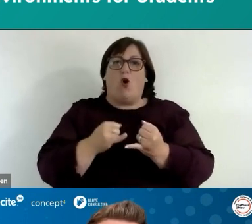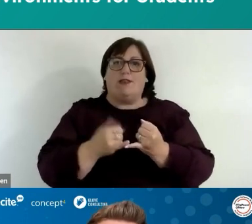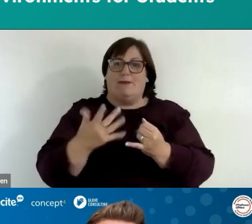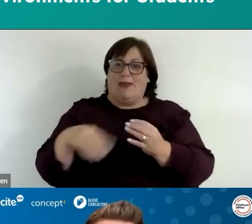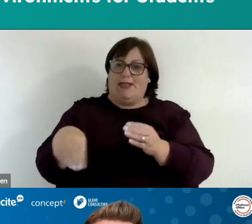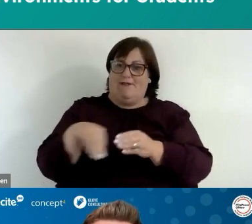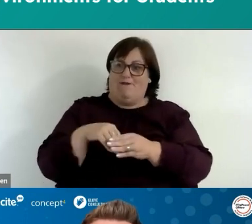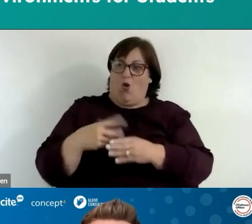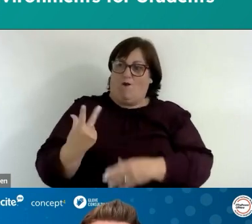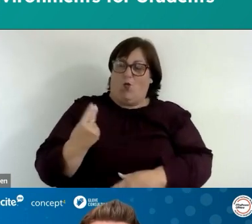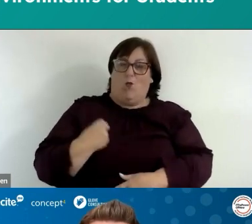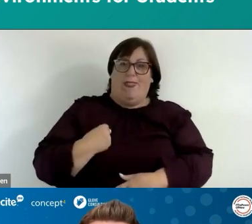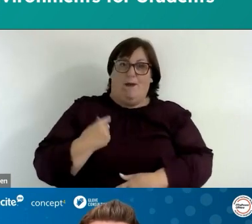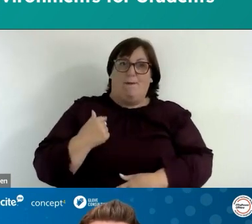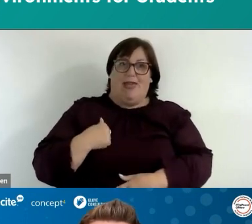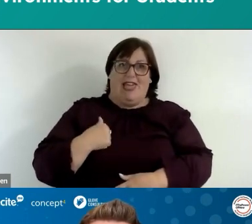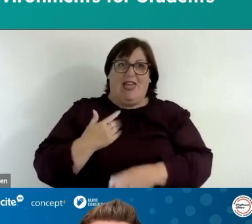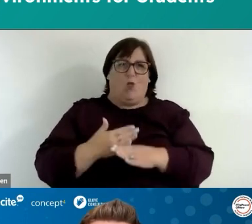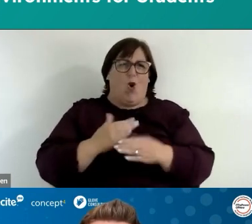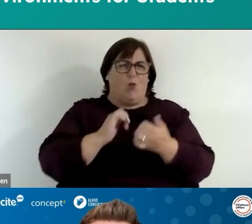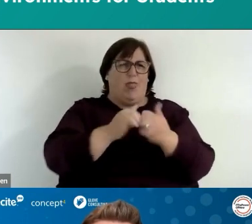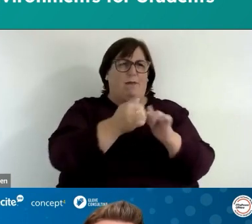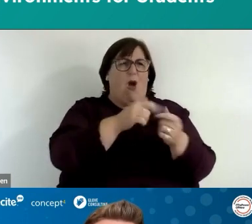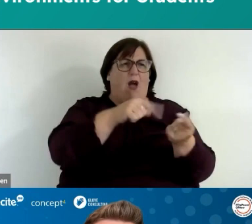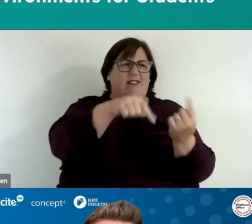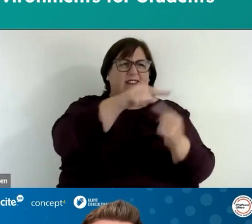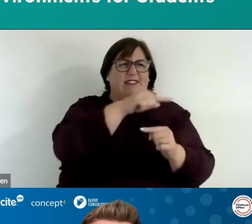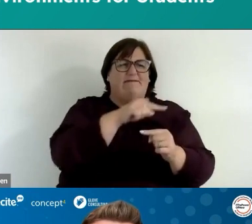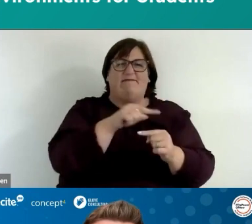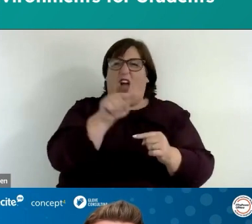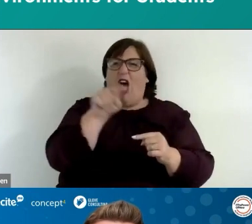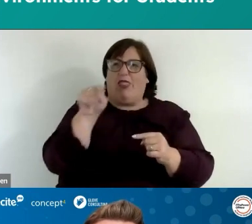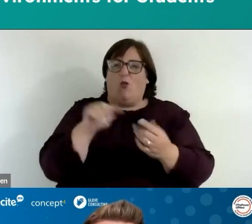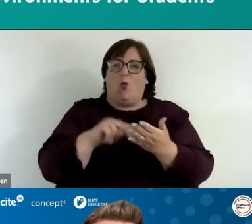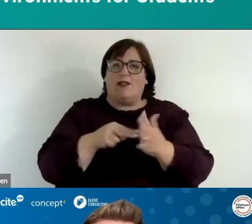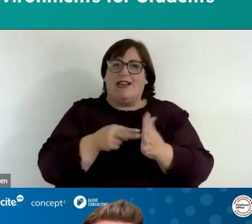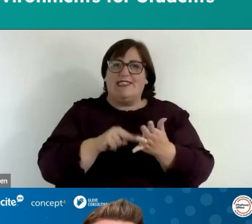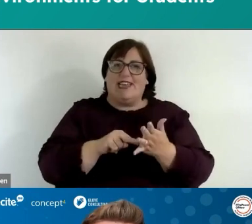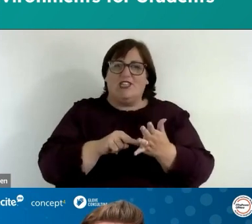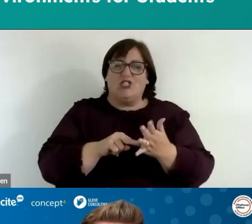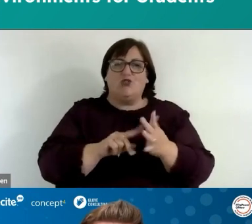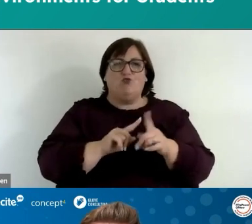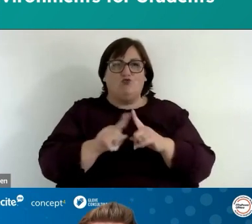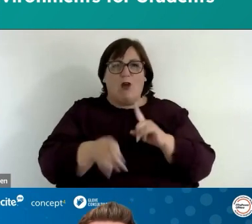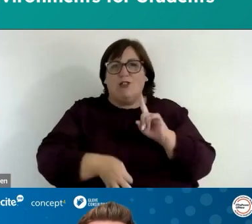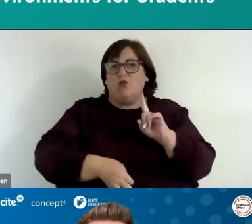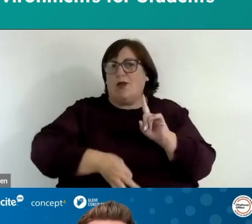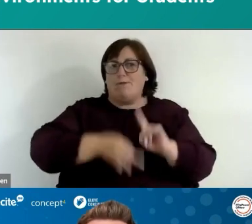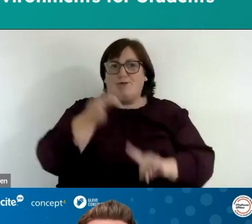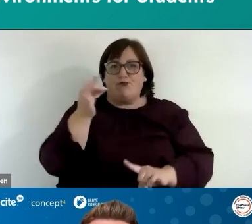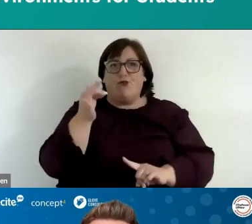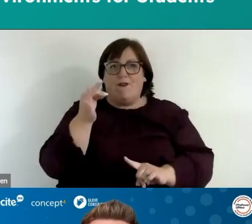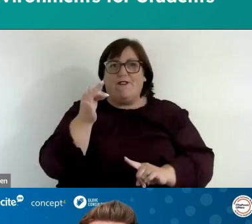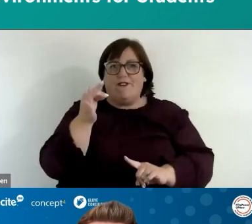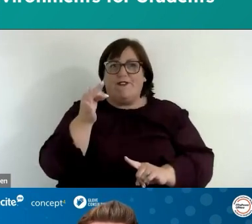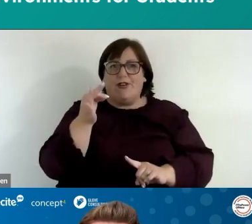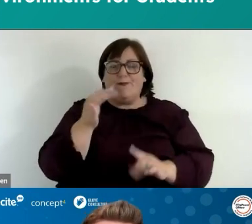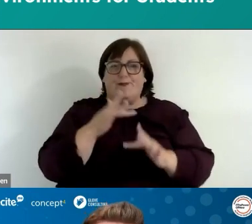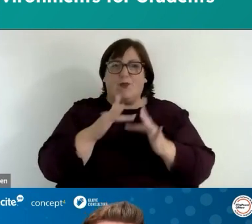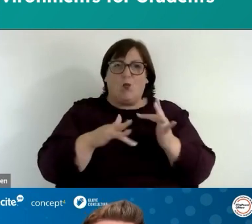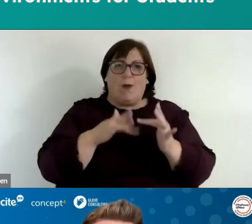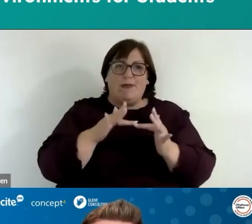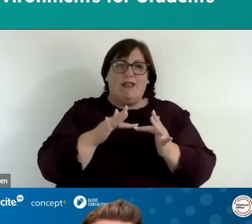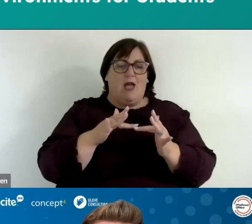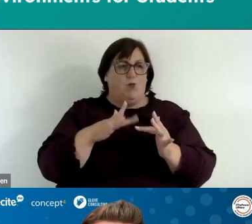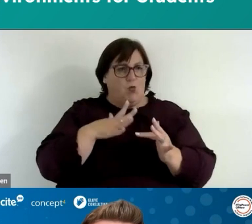with partners and organizations to make sure this toolbar is as best it can be to help as many people. Like the